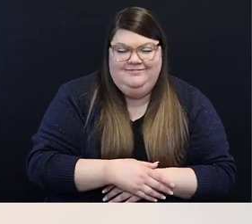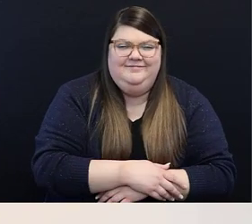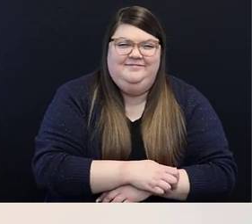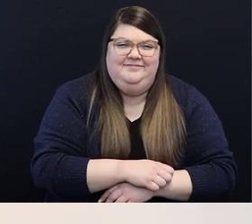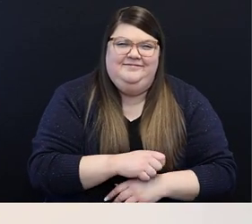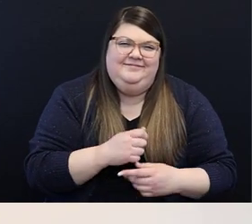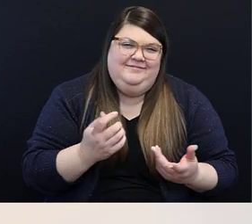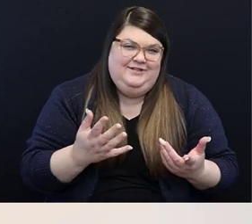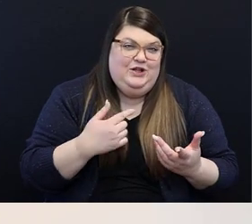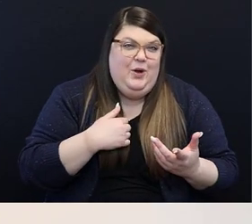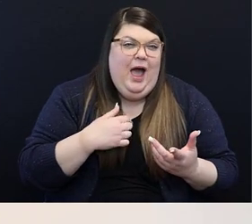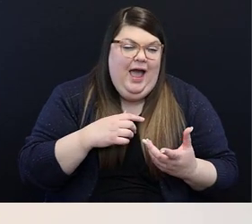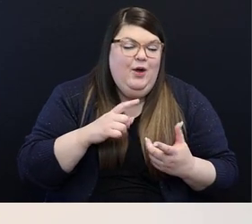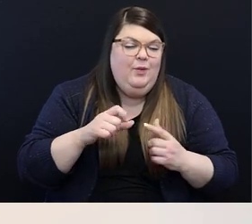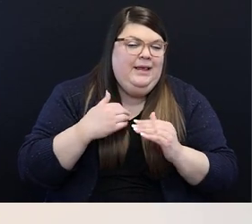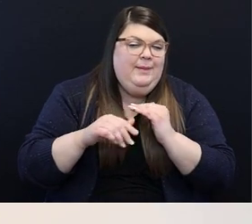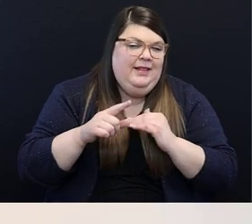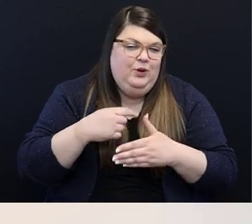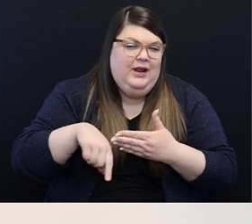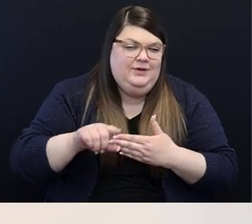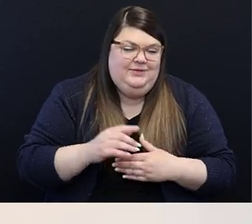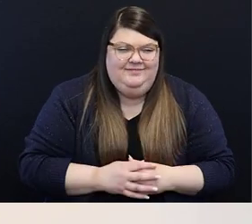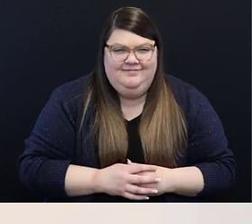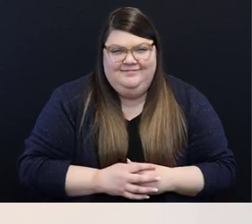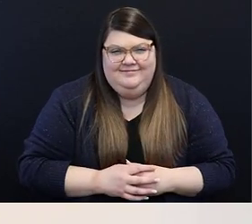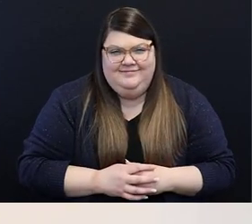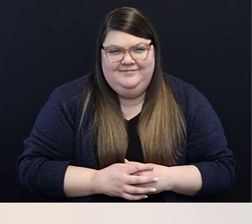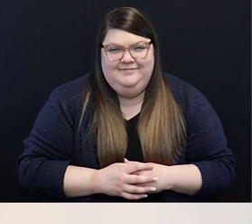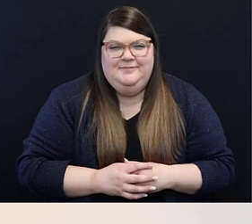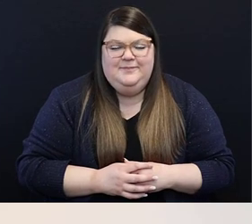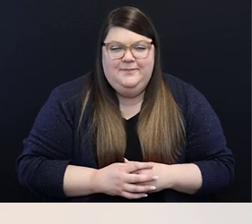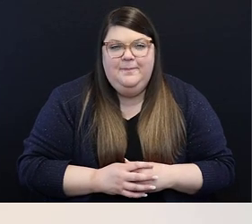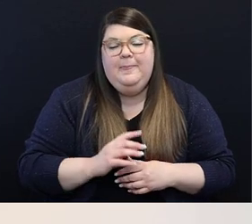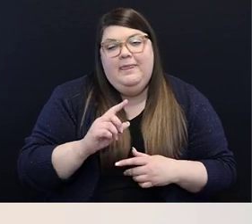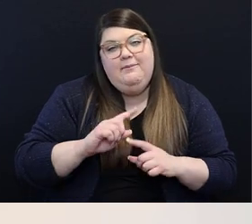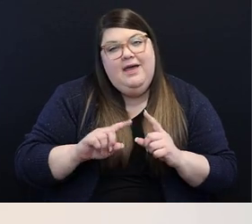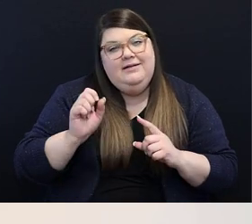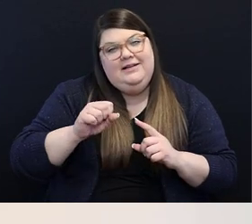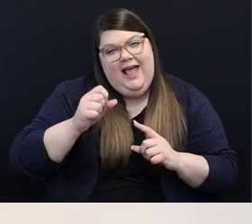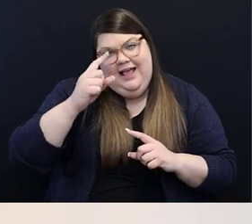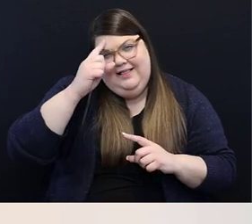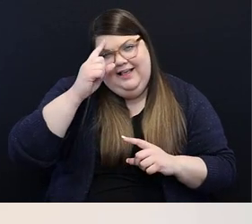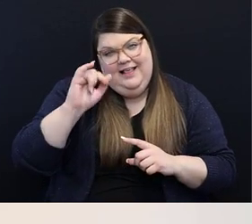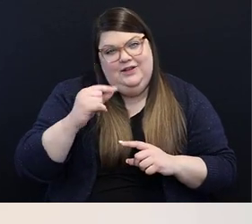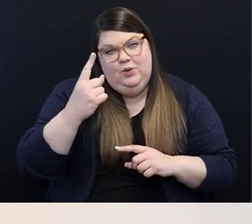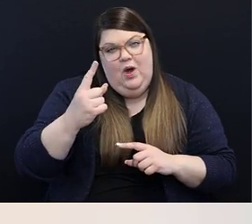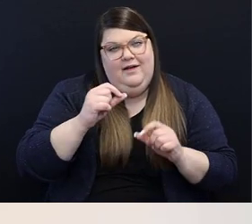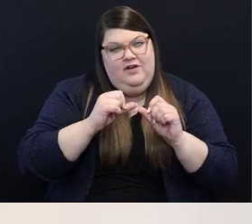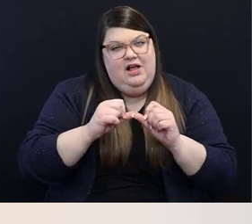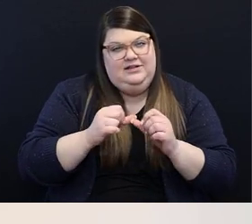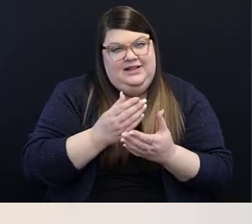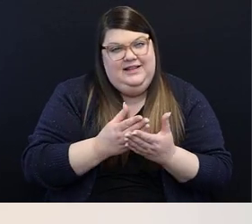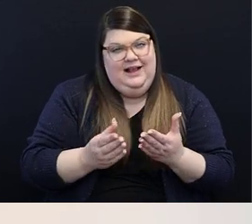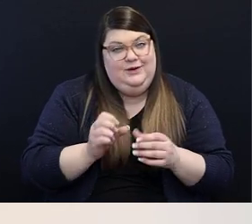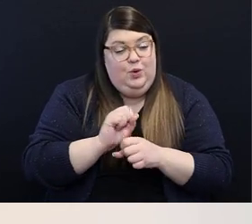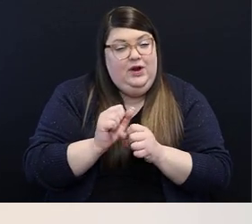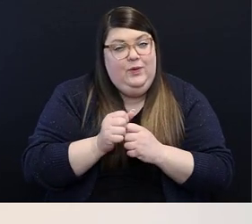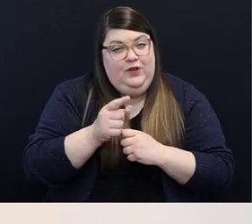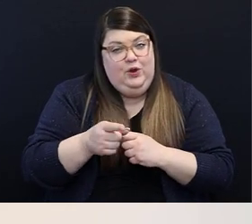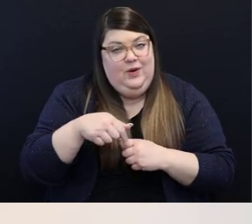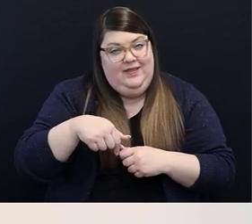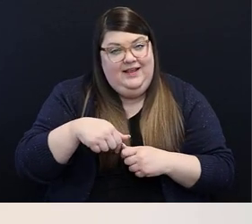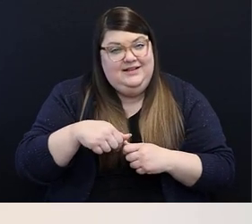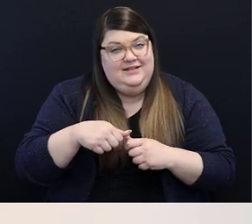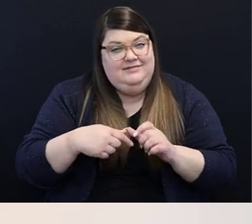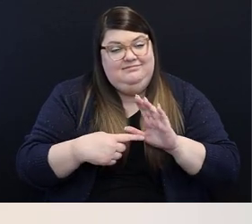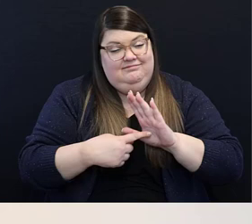So I'll be in your inbox next week about these things. But yeah, I think that was one of the constant things with working with you on this exhibition was